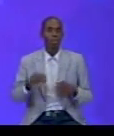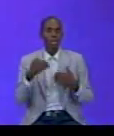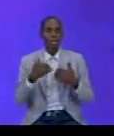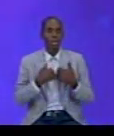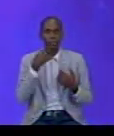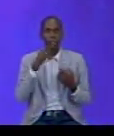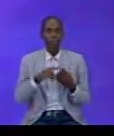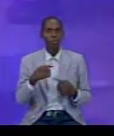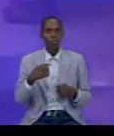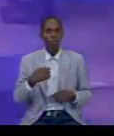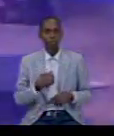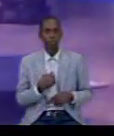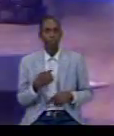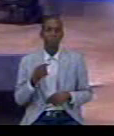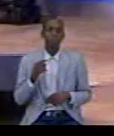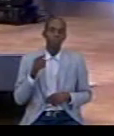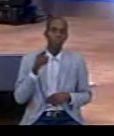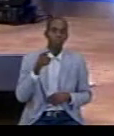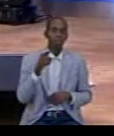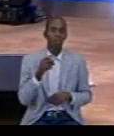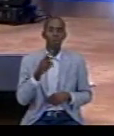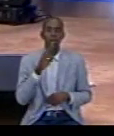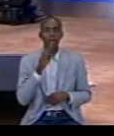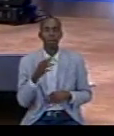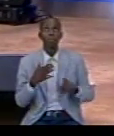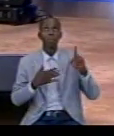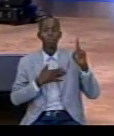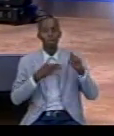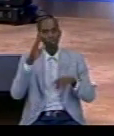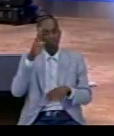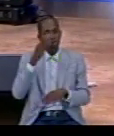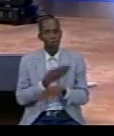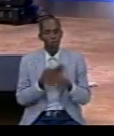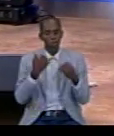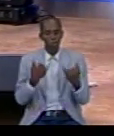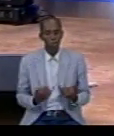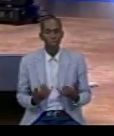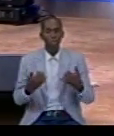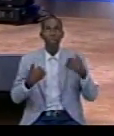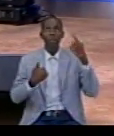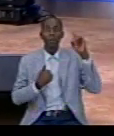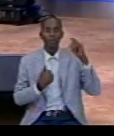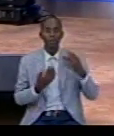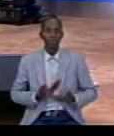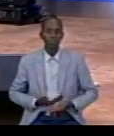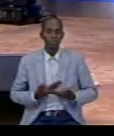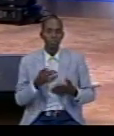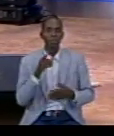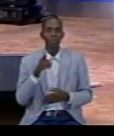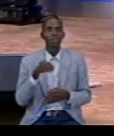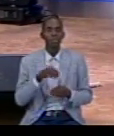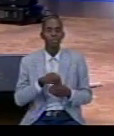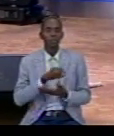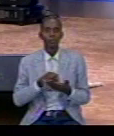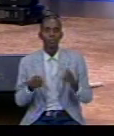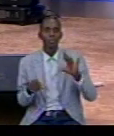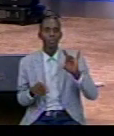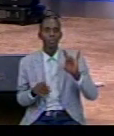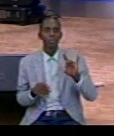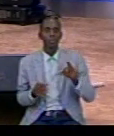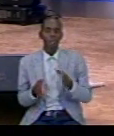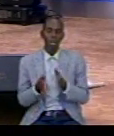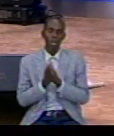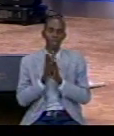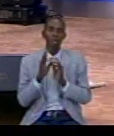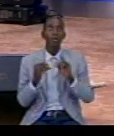thou art my son, this day have I begotten thee. And then in verse 8 it